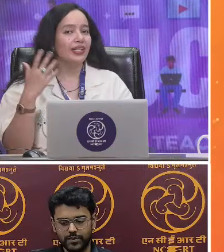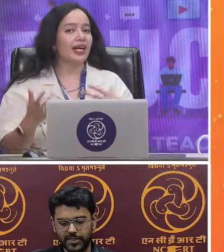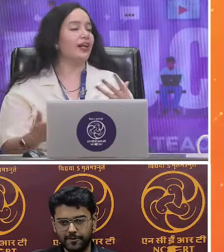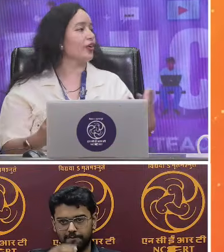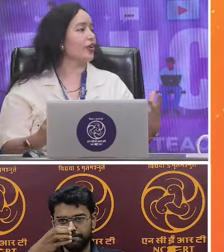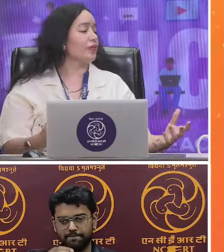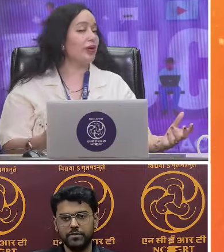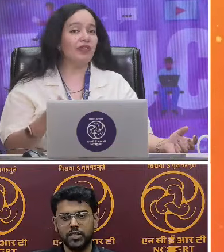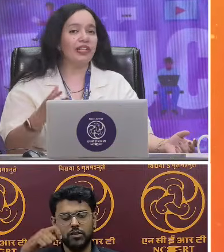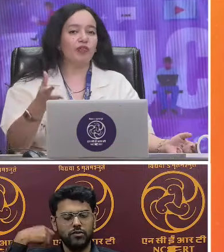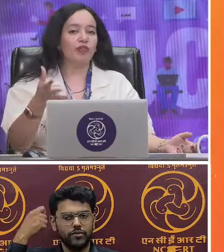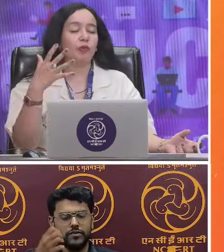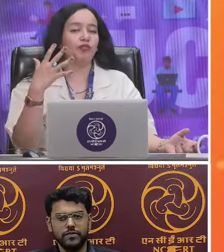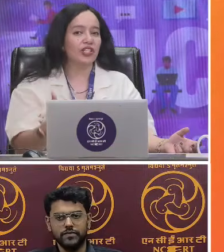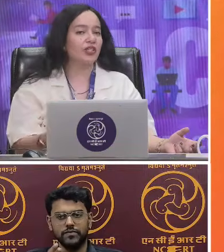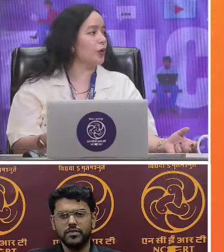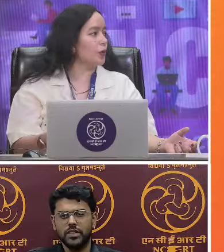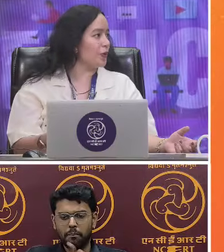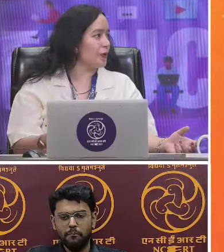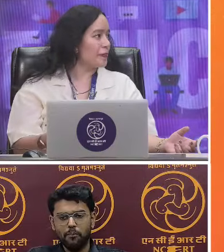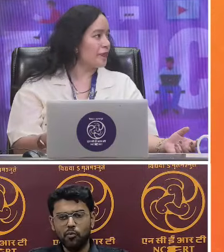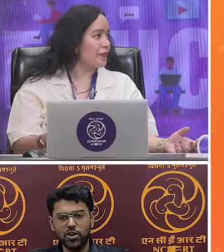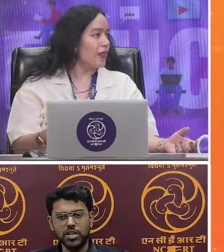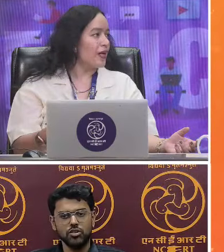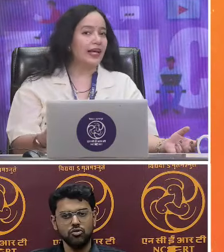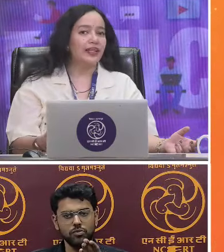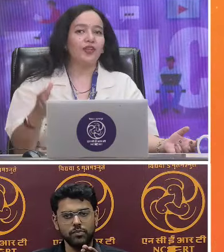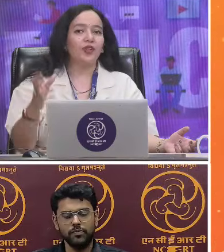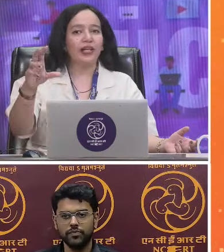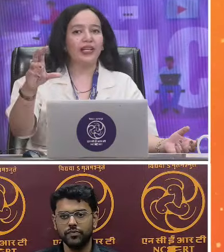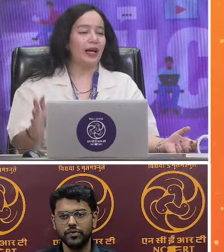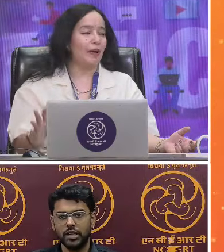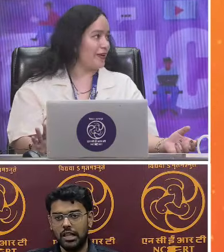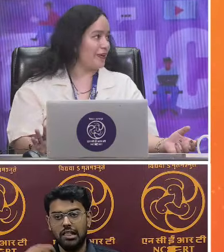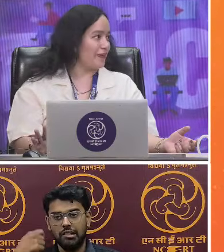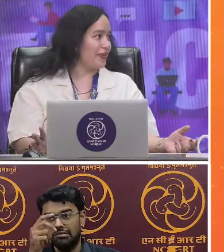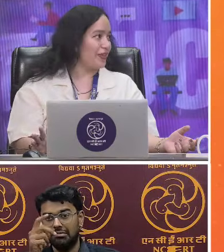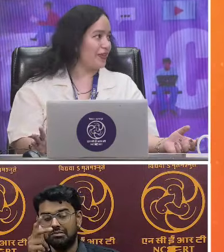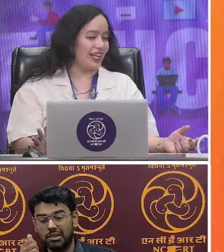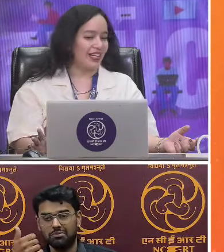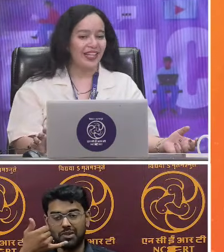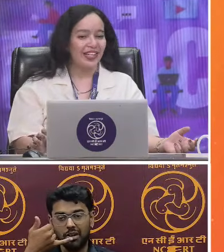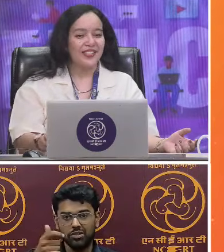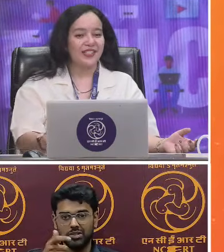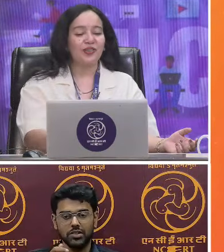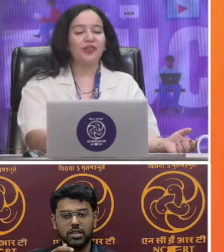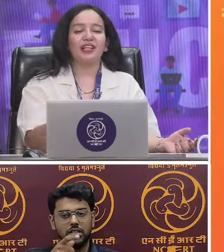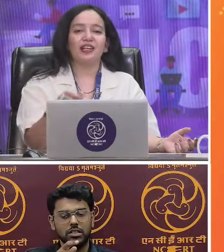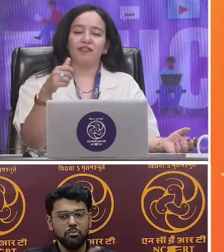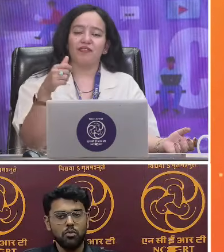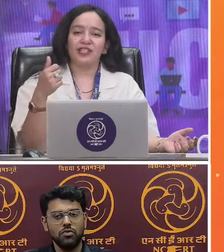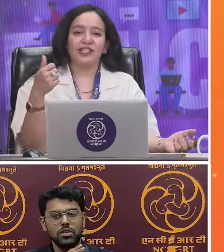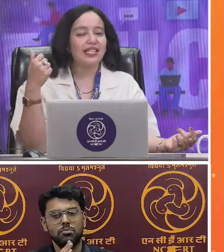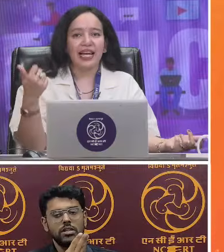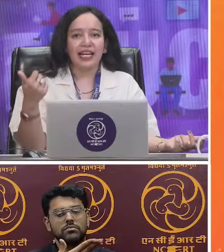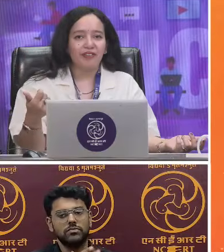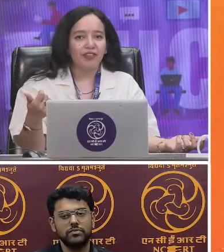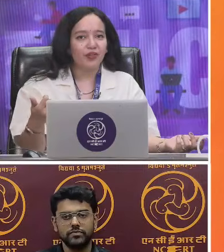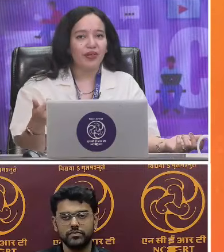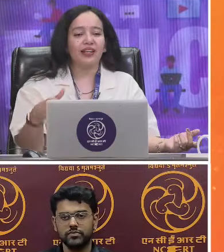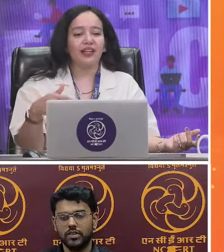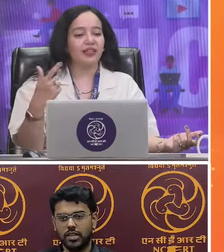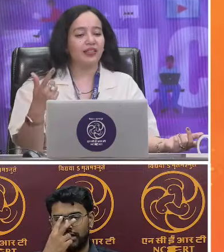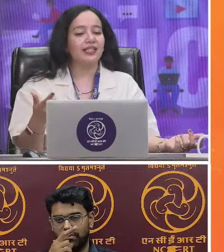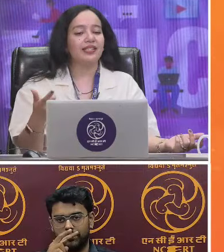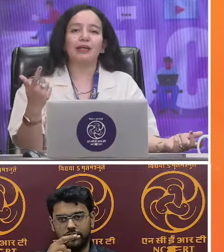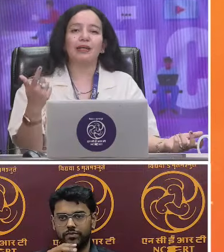can start recording. It will give a very professional output. Yes. Rather than holding a camera. Absolutely. So first thing is eye level rule,